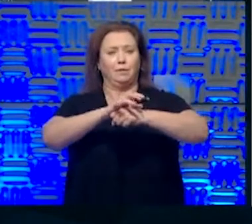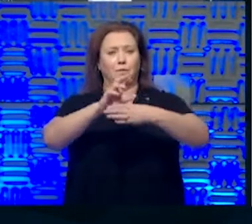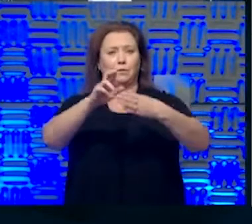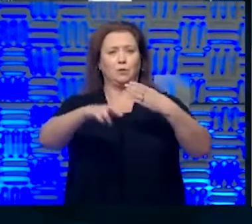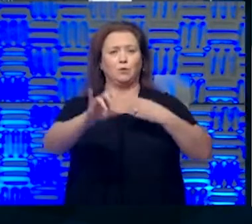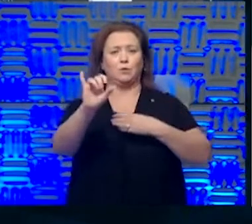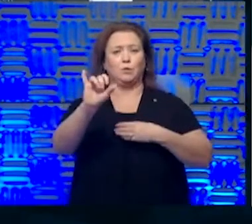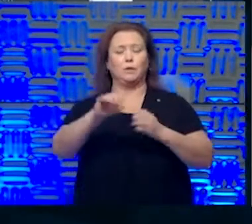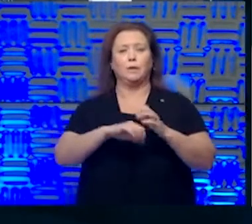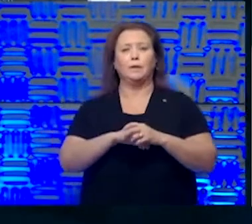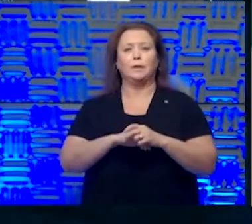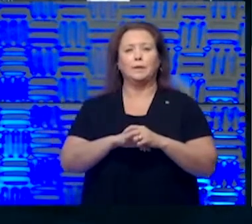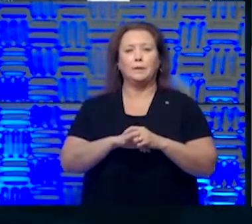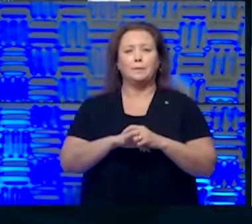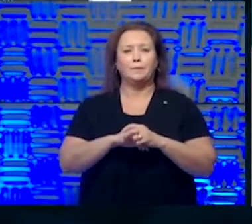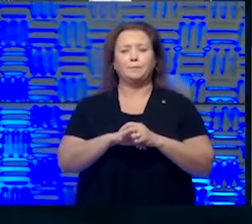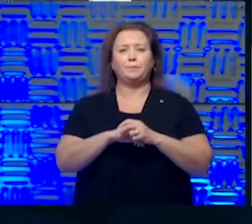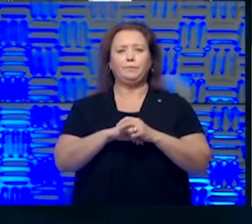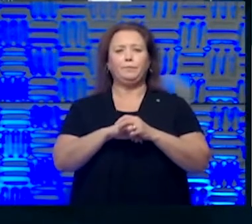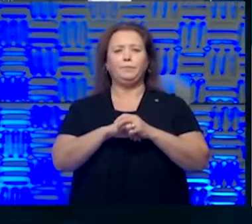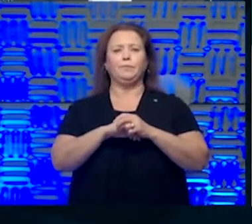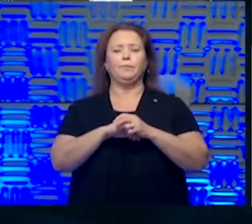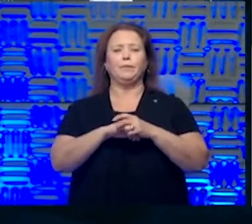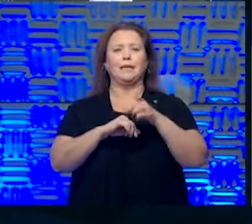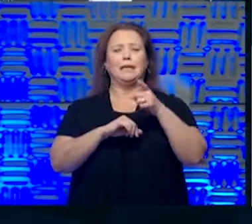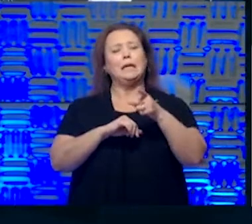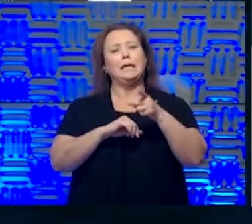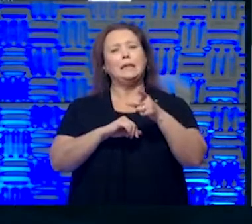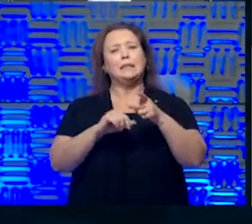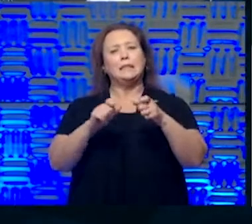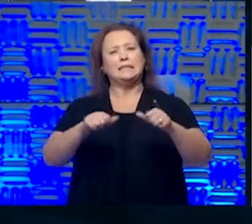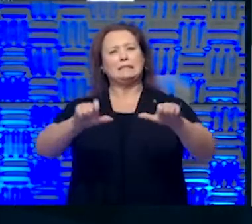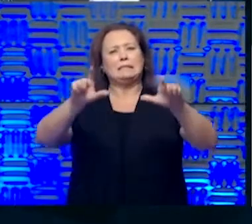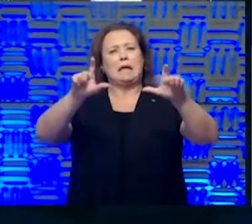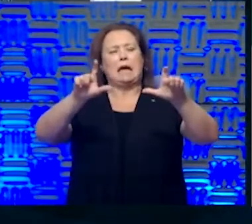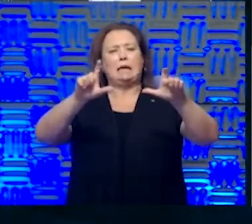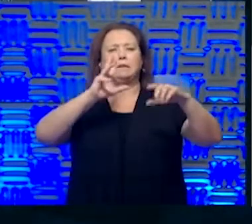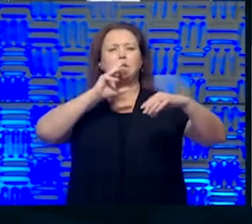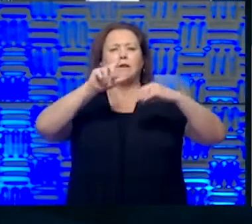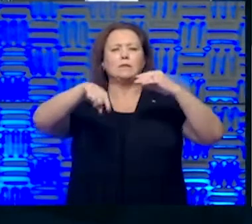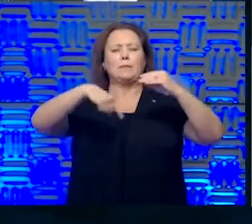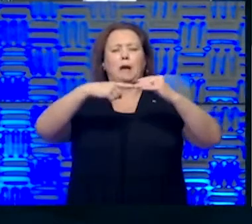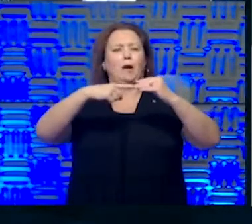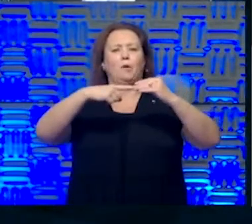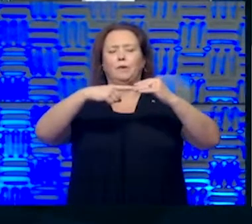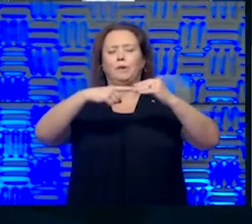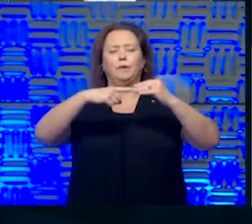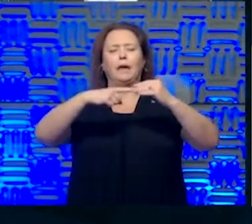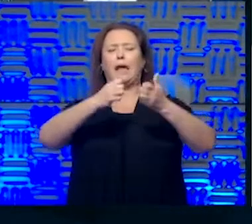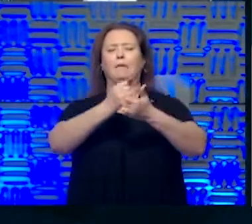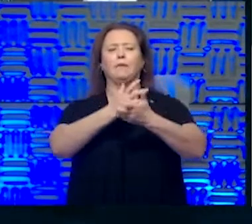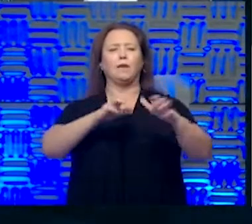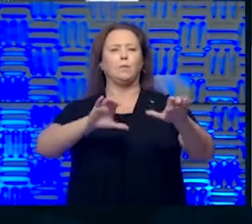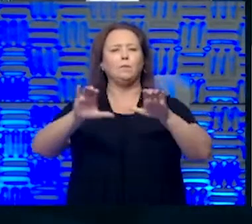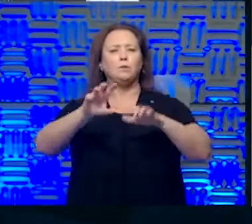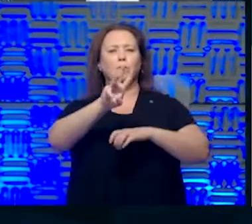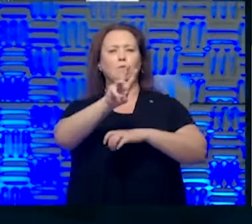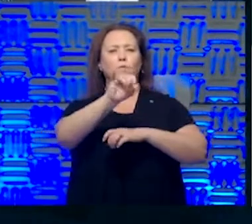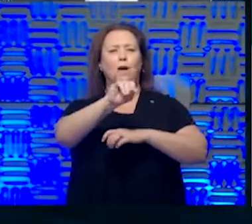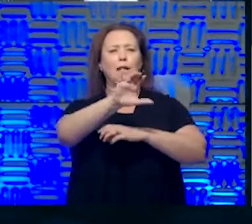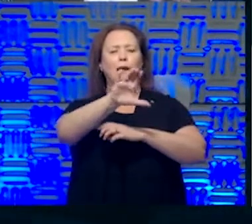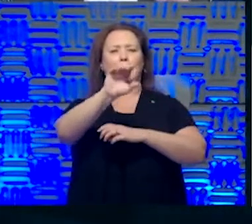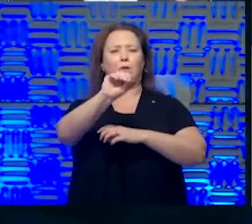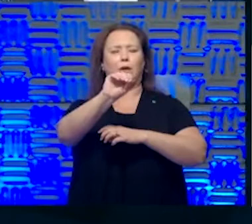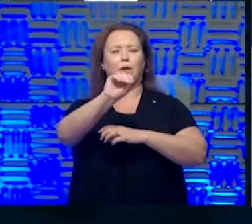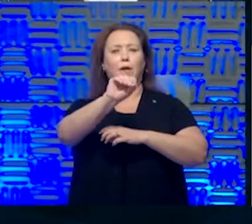the next one, Logan, this is the sort of schematic of what we've been trying to do in Wyandotte County. So